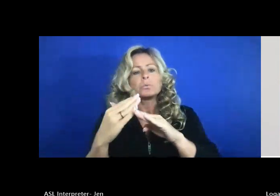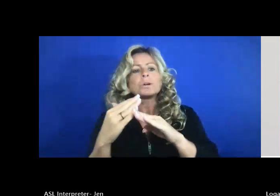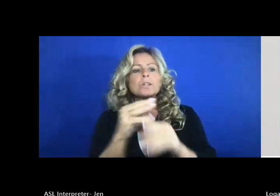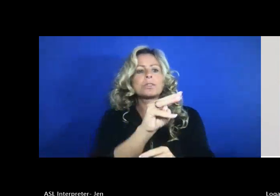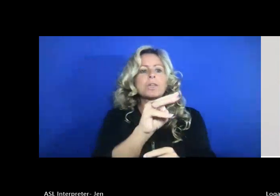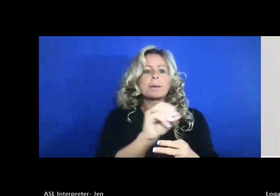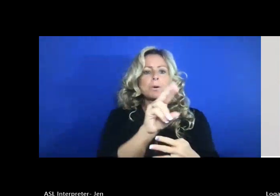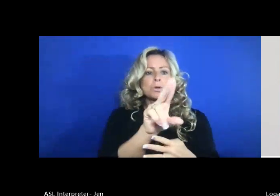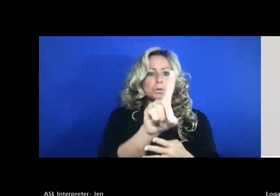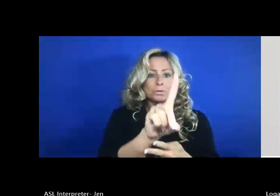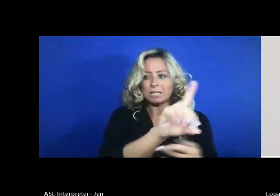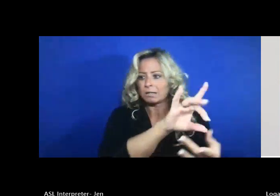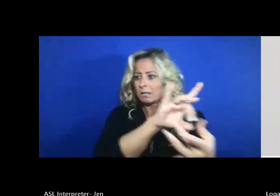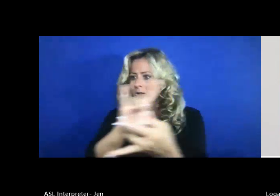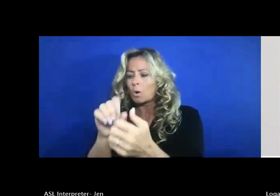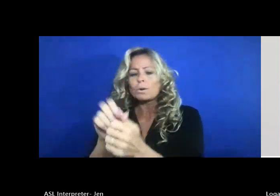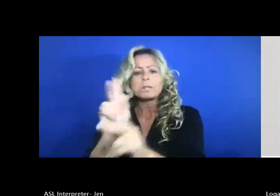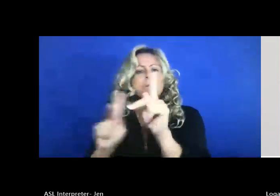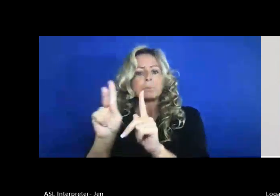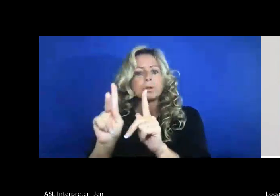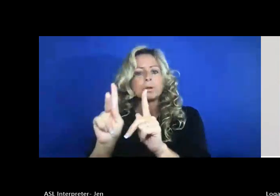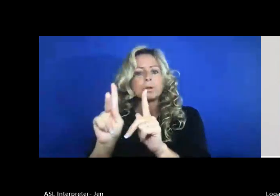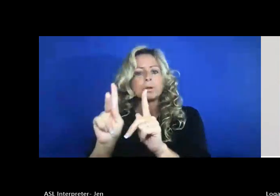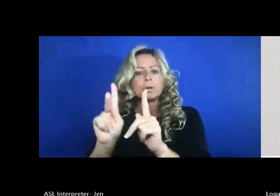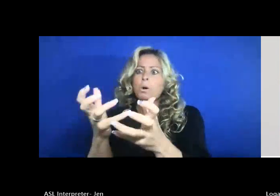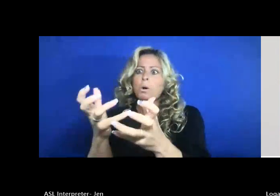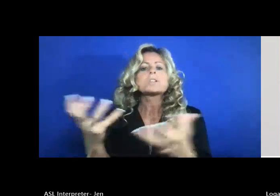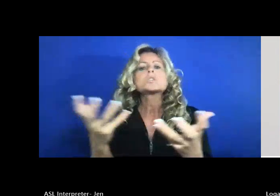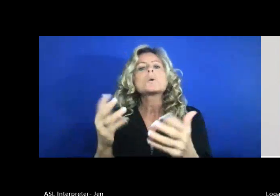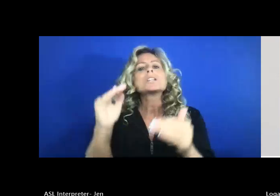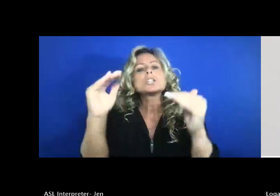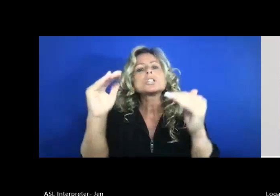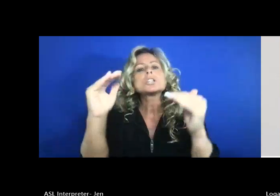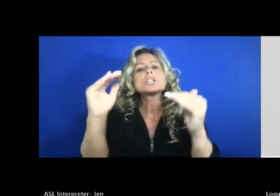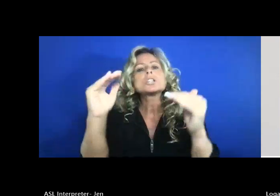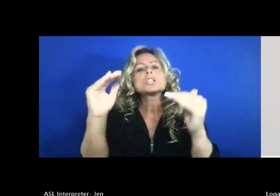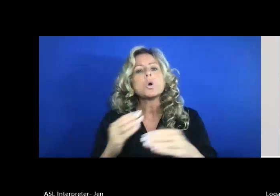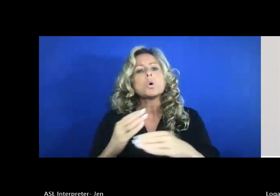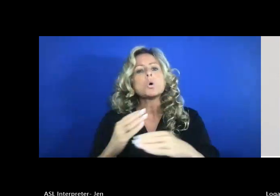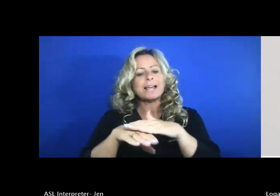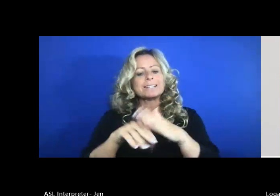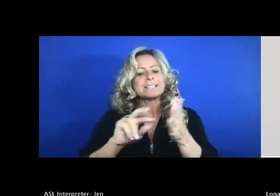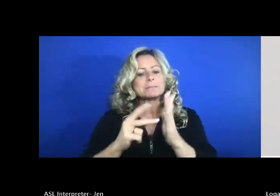people who want it. So what does low barrier access to MOUD mean to you?